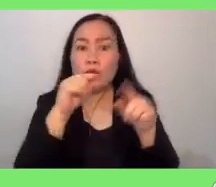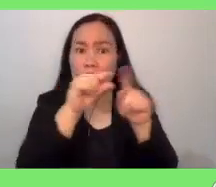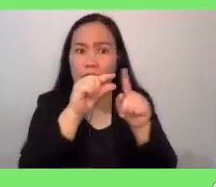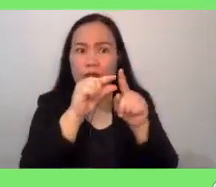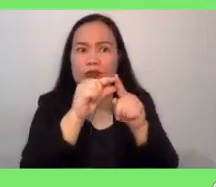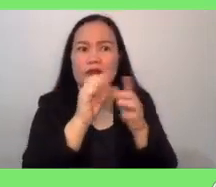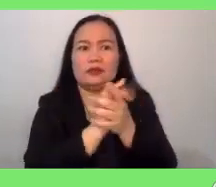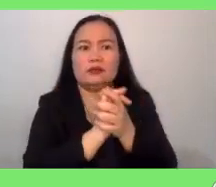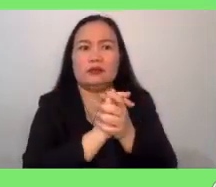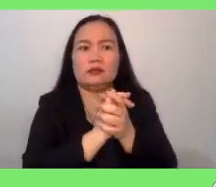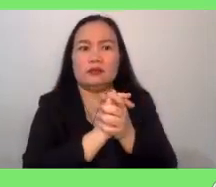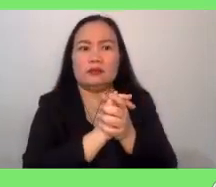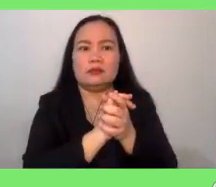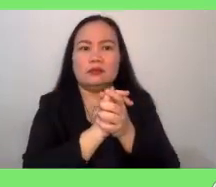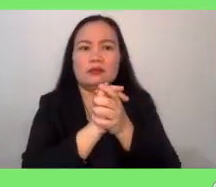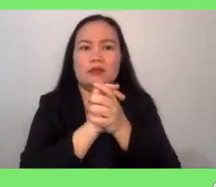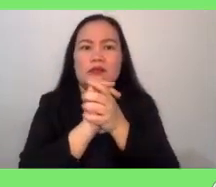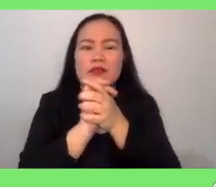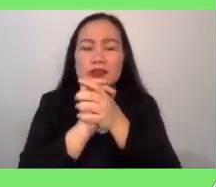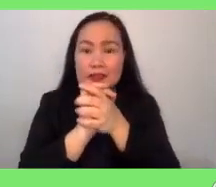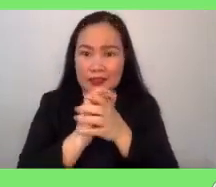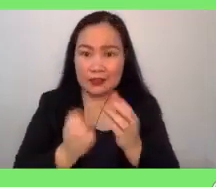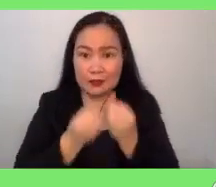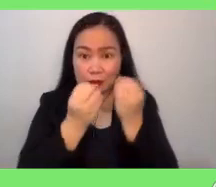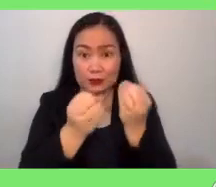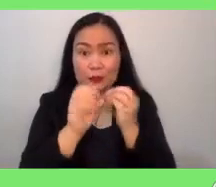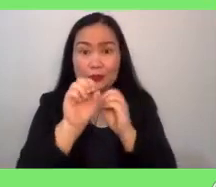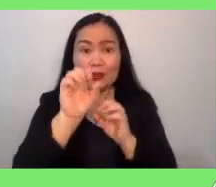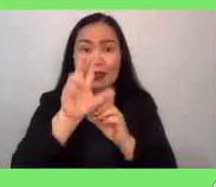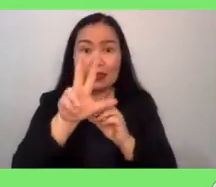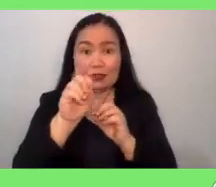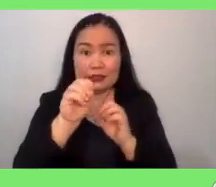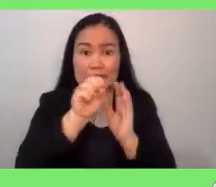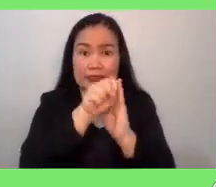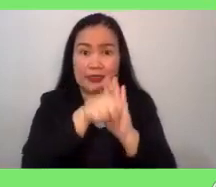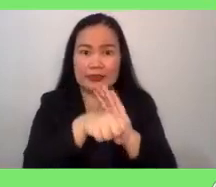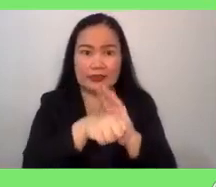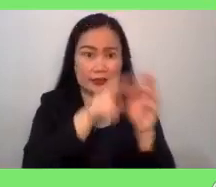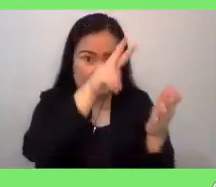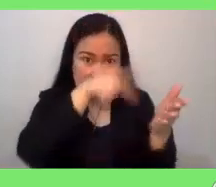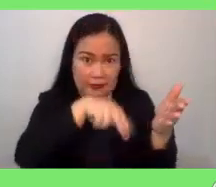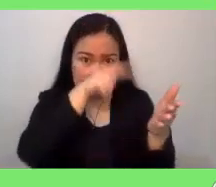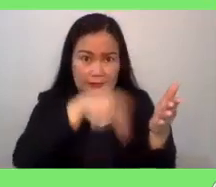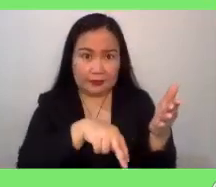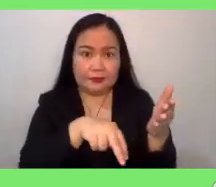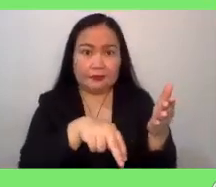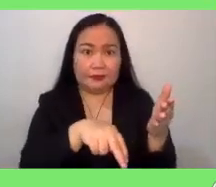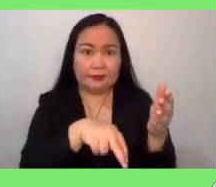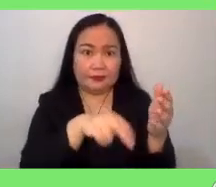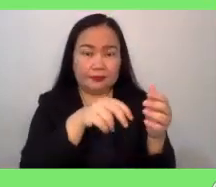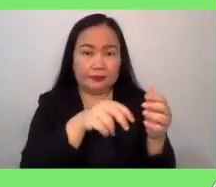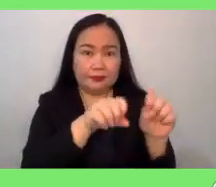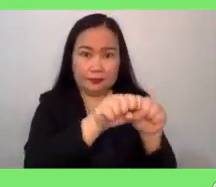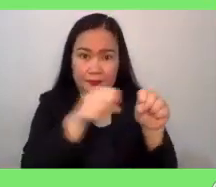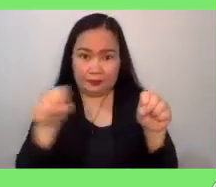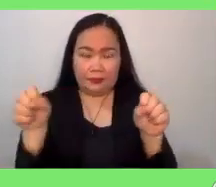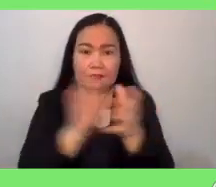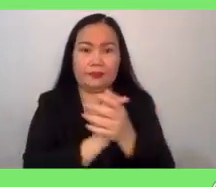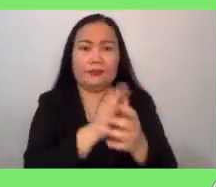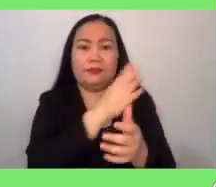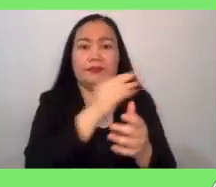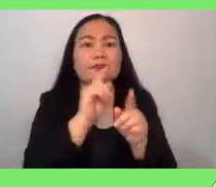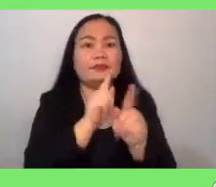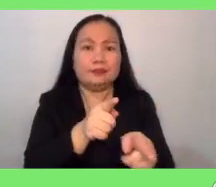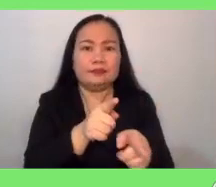each blank. Number 1, a sentence. I'm giving you 30 seconds. So read each statement carefully